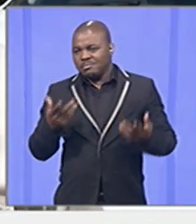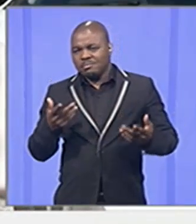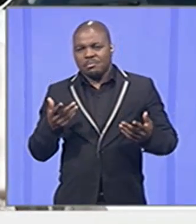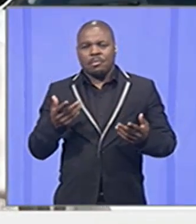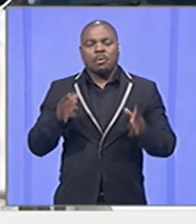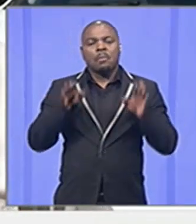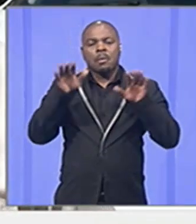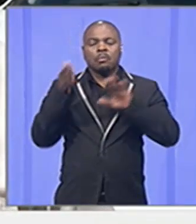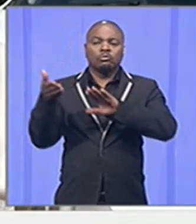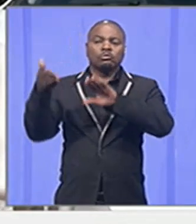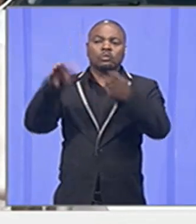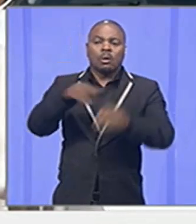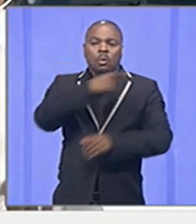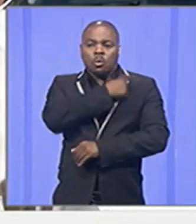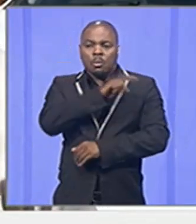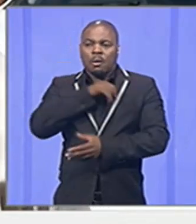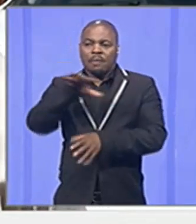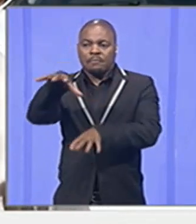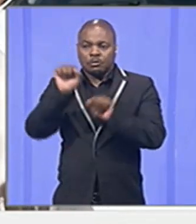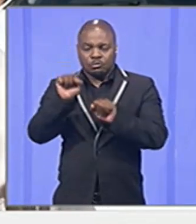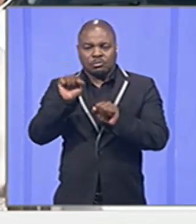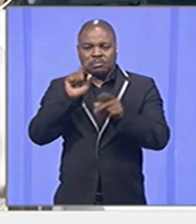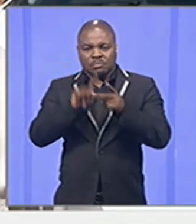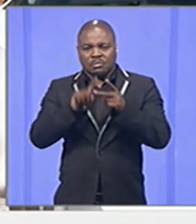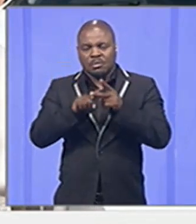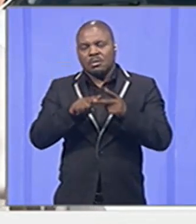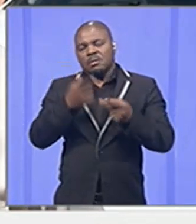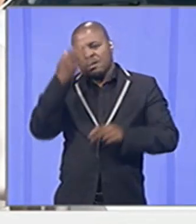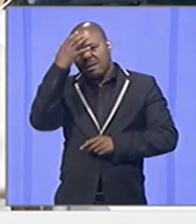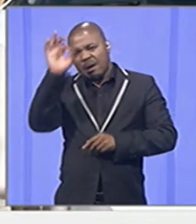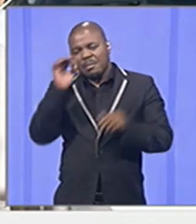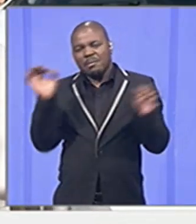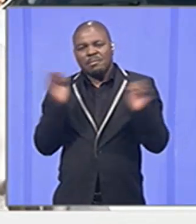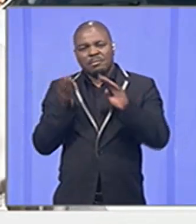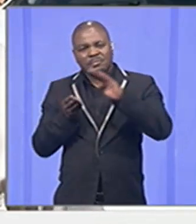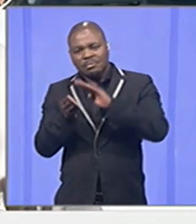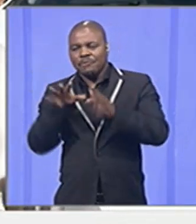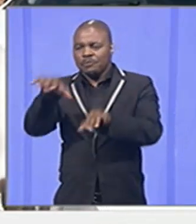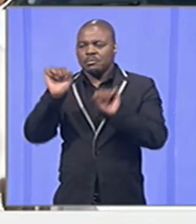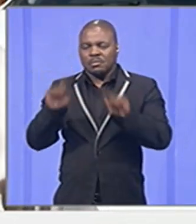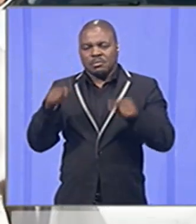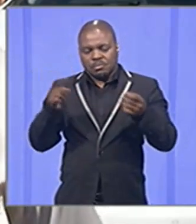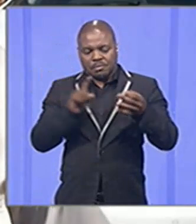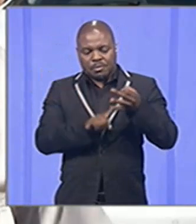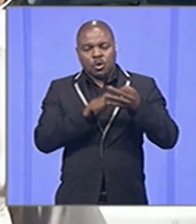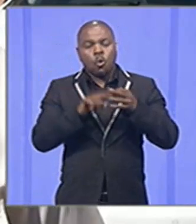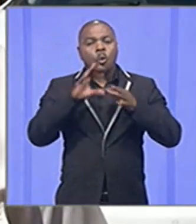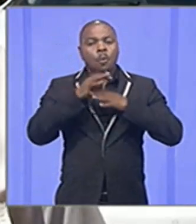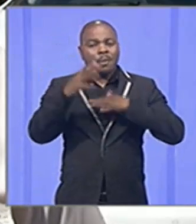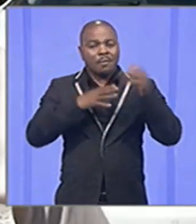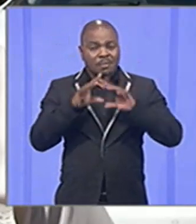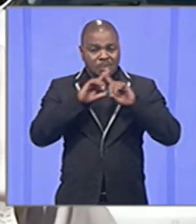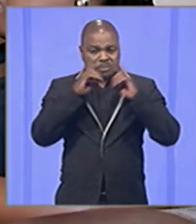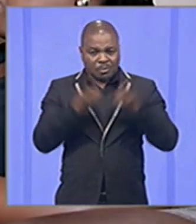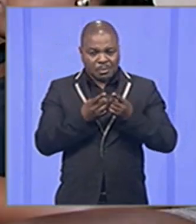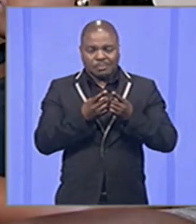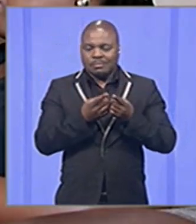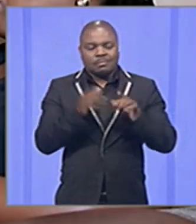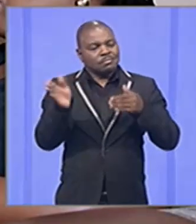collect the bodies from the hospitals and the government mortuaries. Home Affairs is closed. We can't process the funeral